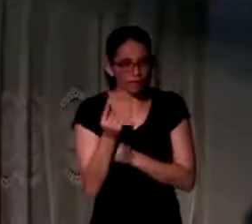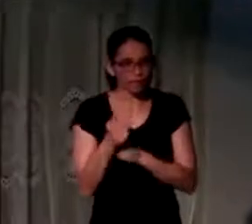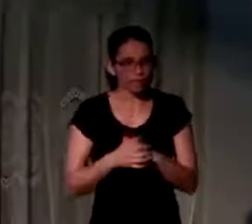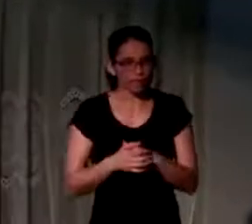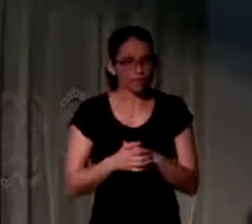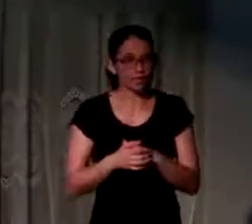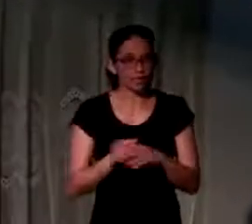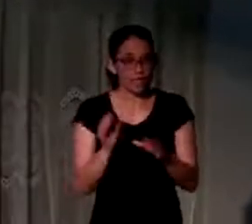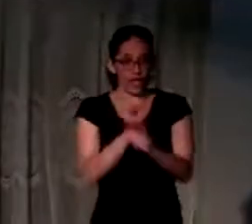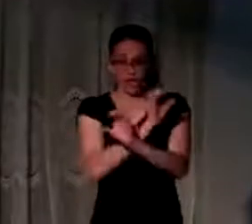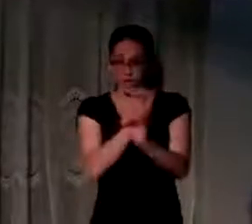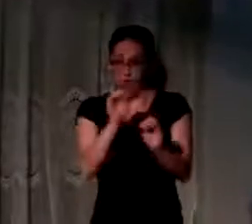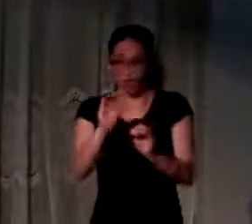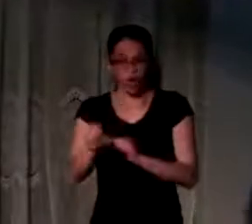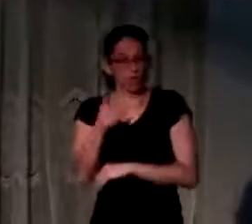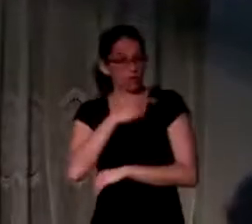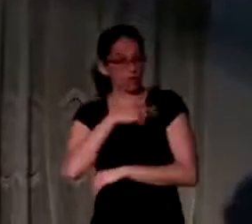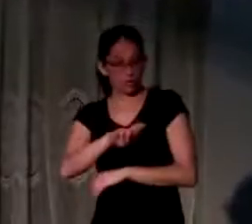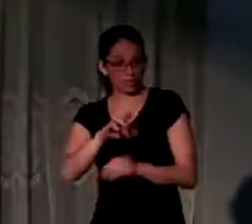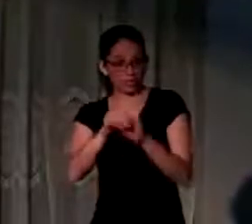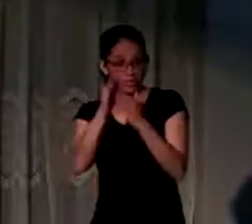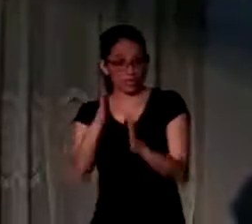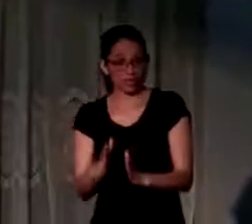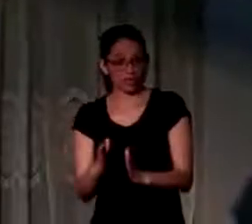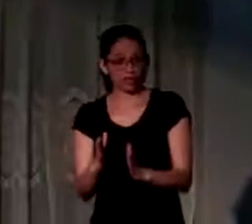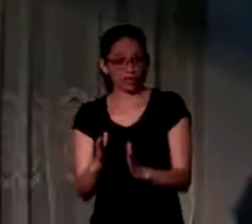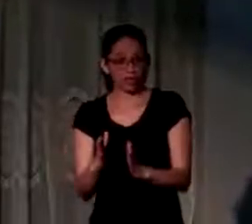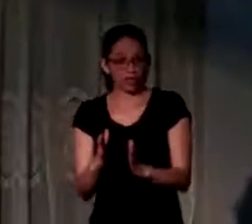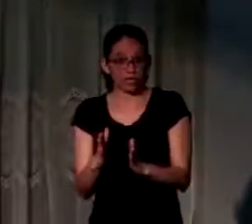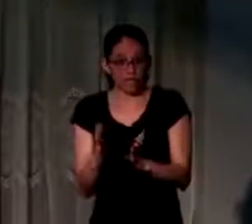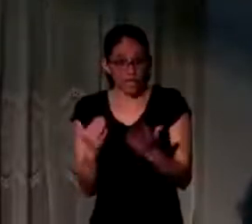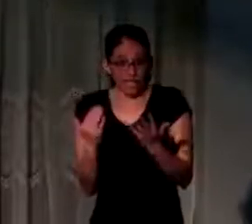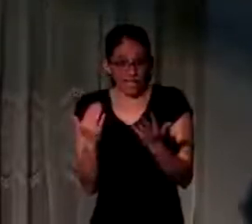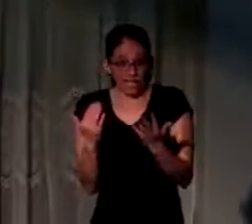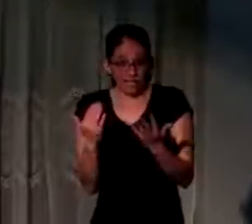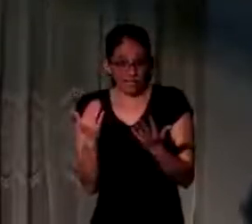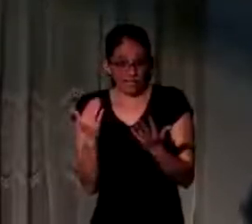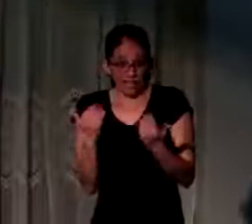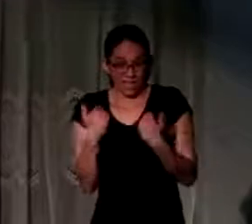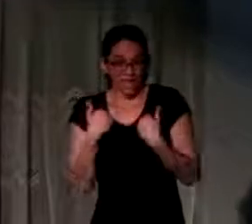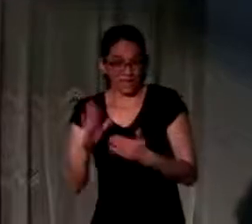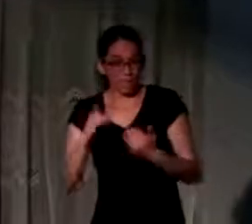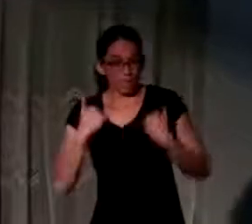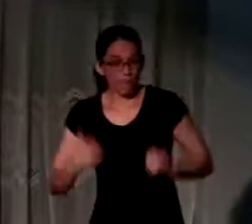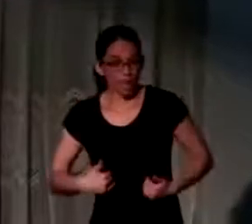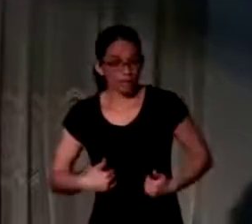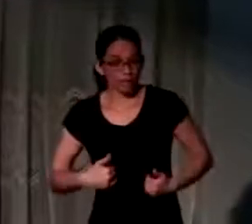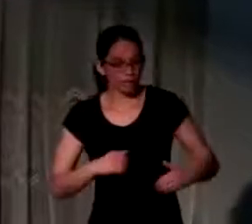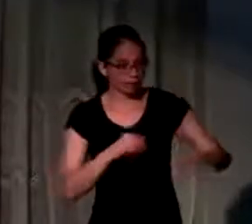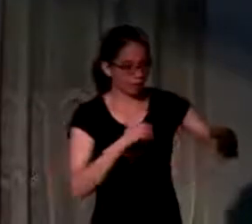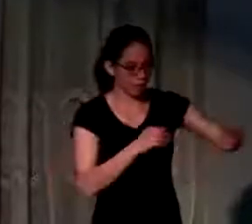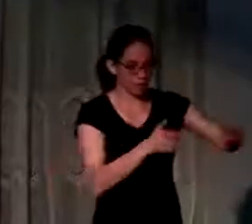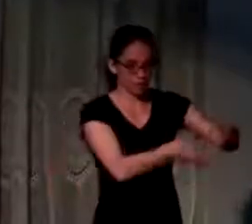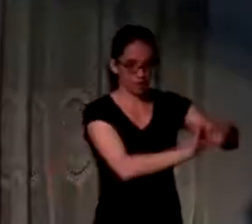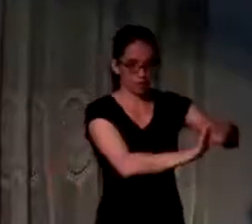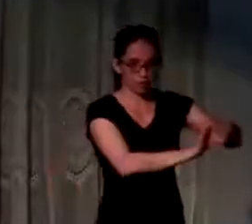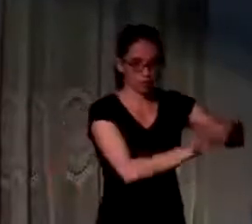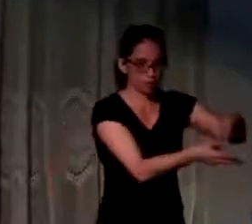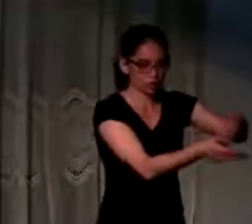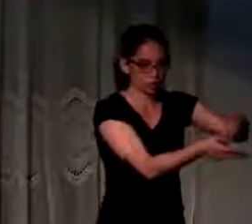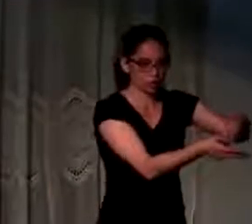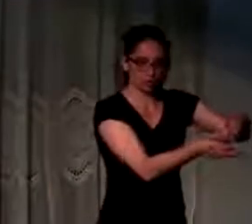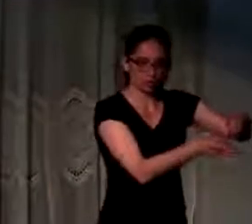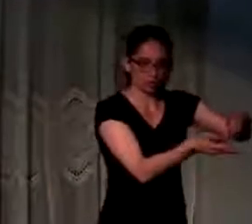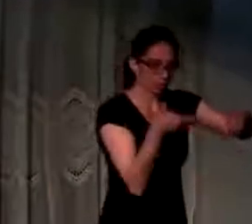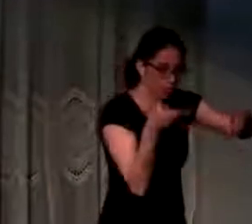No other religious leader had their body removed and put in a